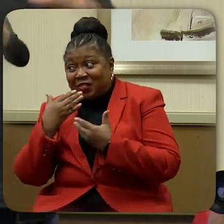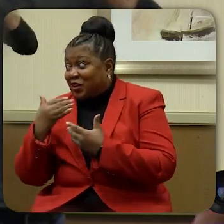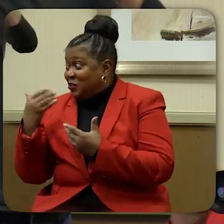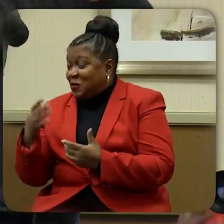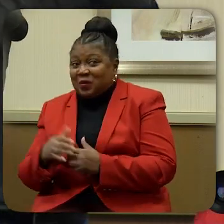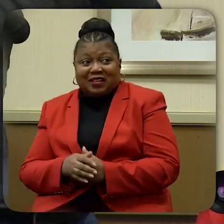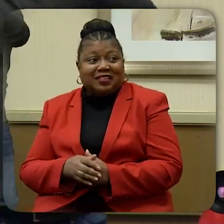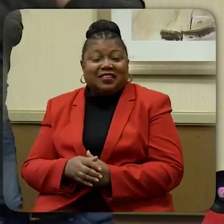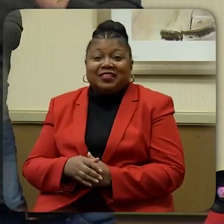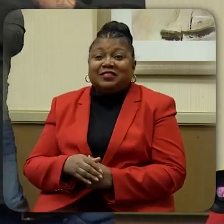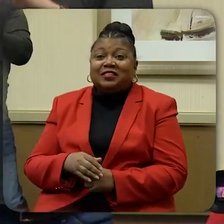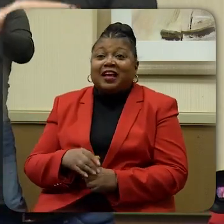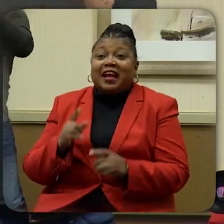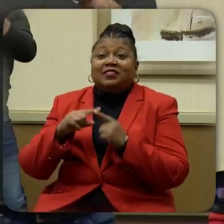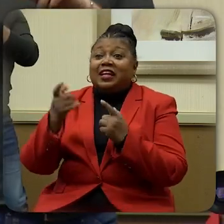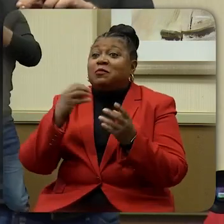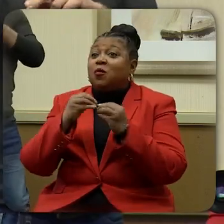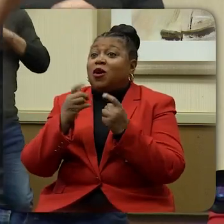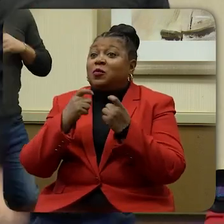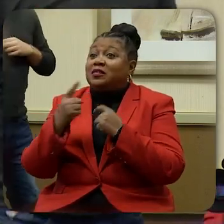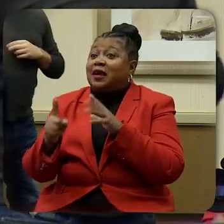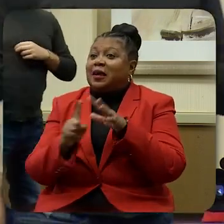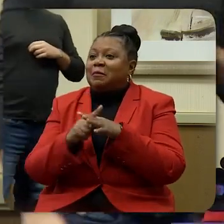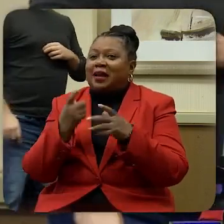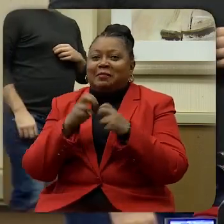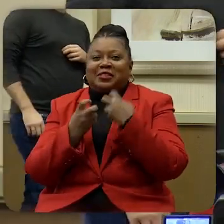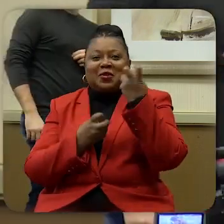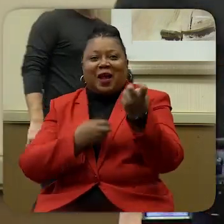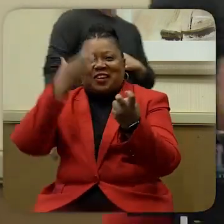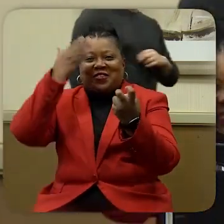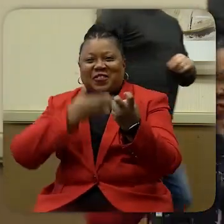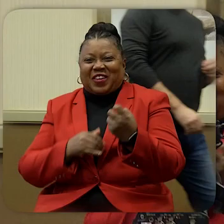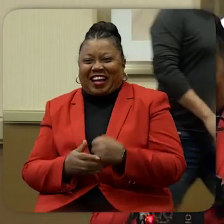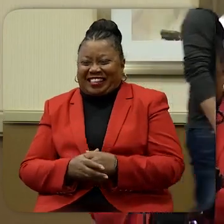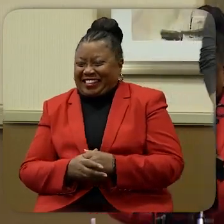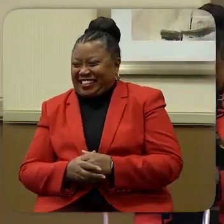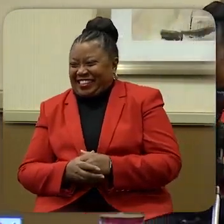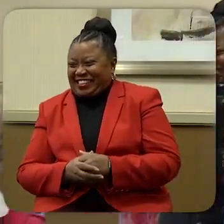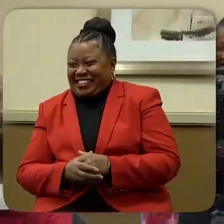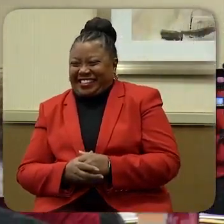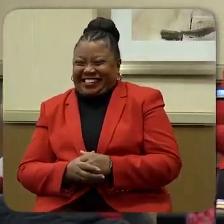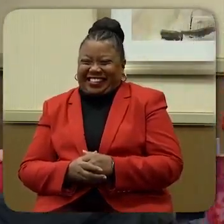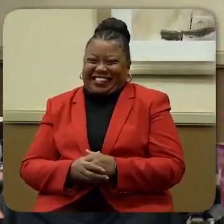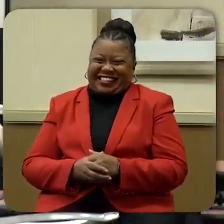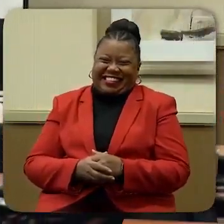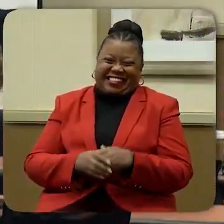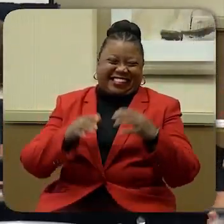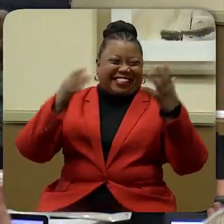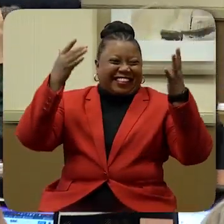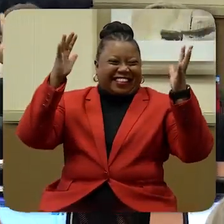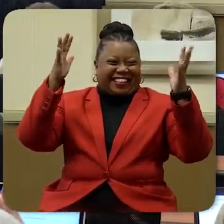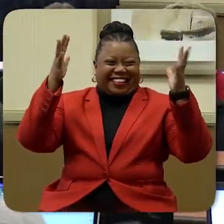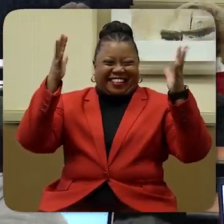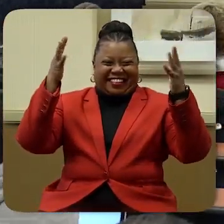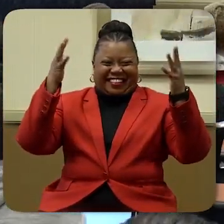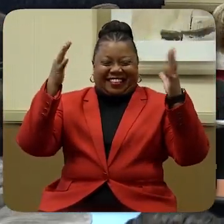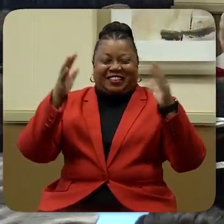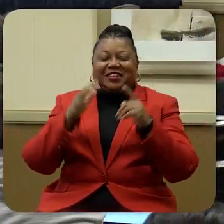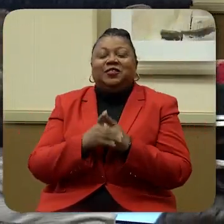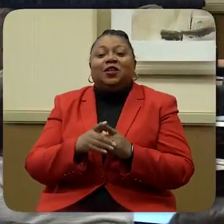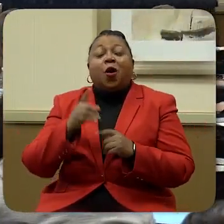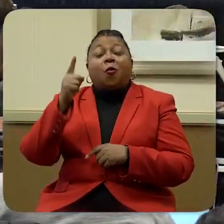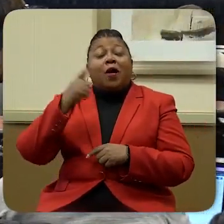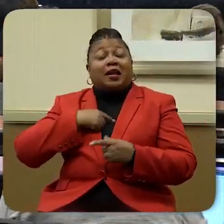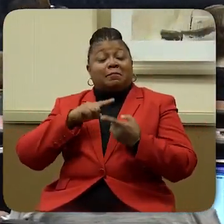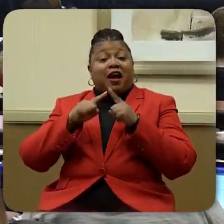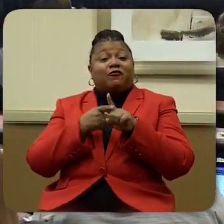you. Oh, and if there's any more questions that come up, I'm sitting right here. Awesome. One of